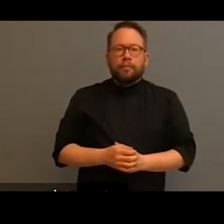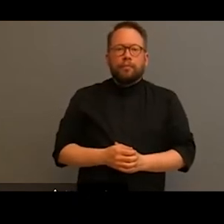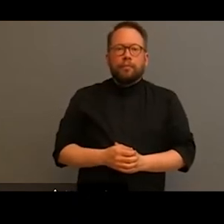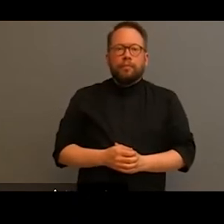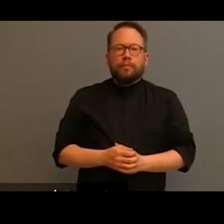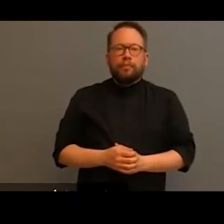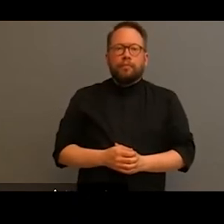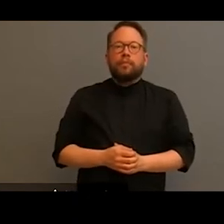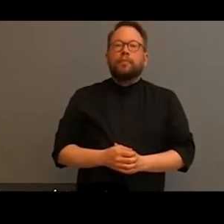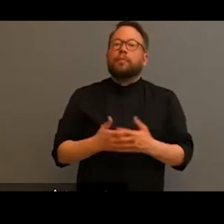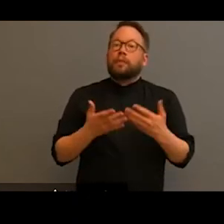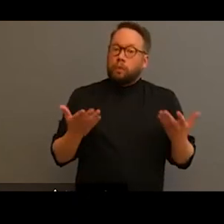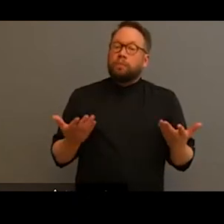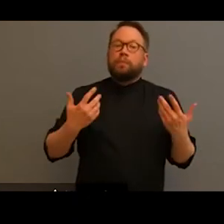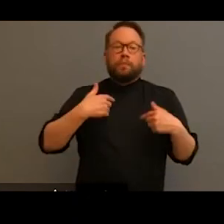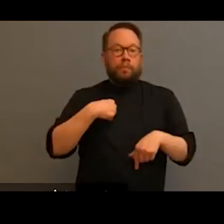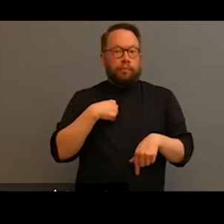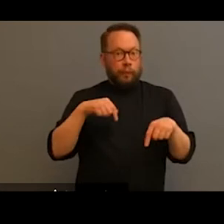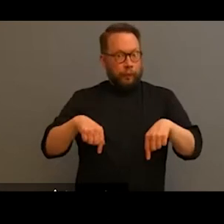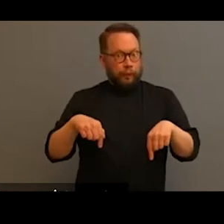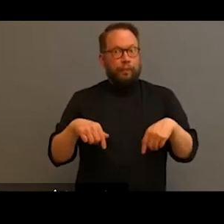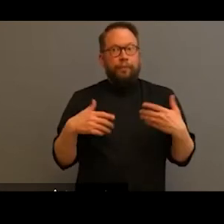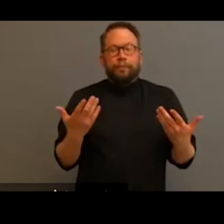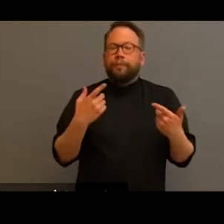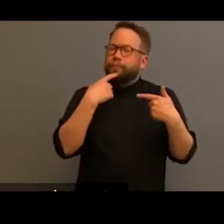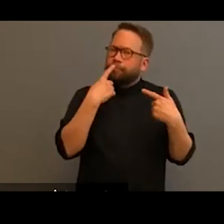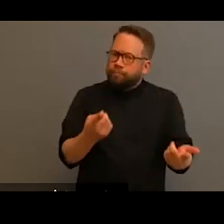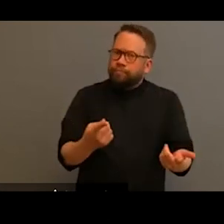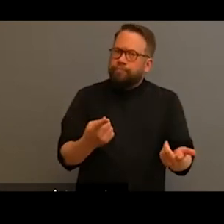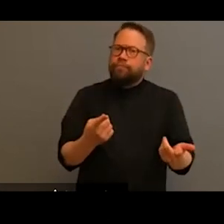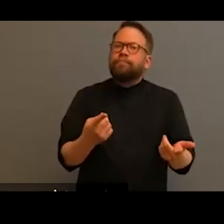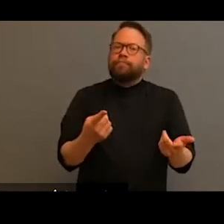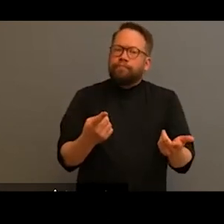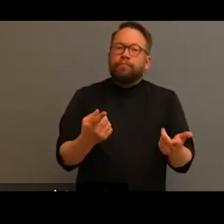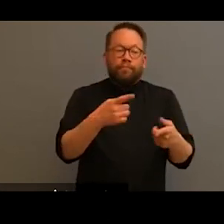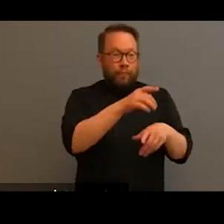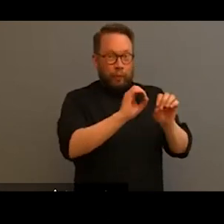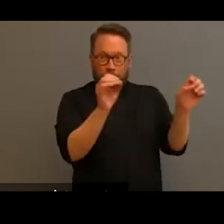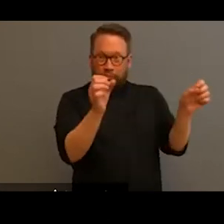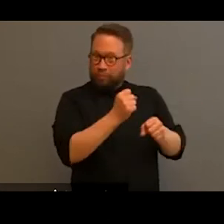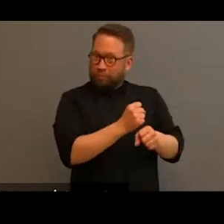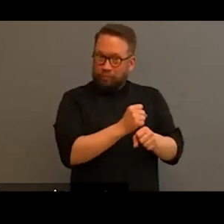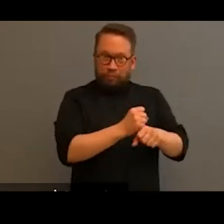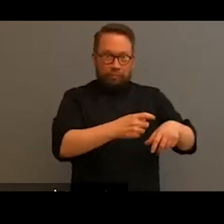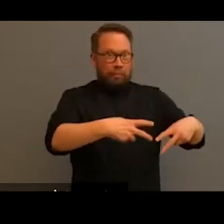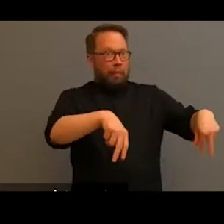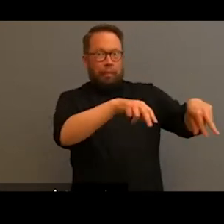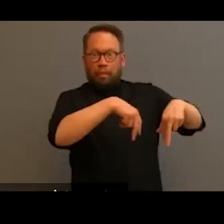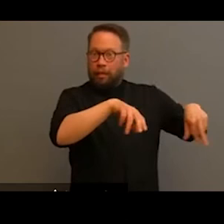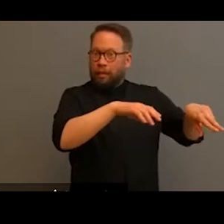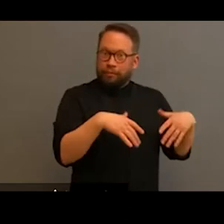are. So as I said, unemployment is usually linked to the state of economy.